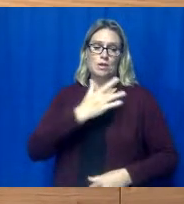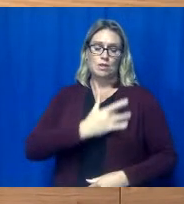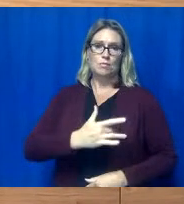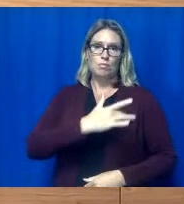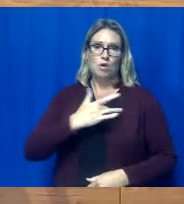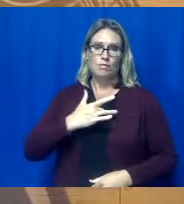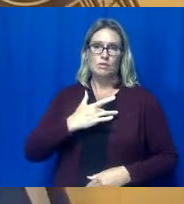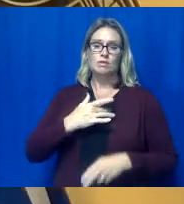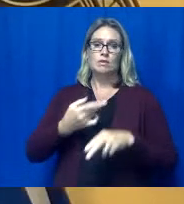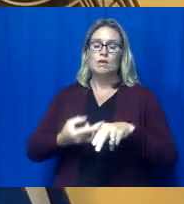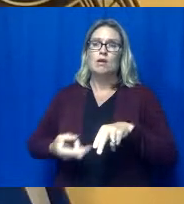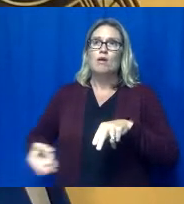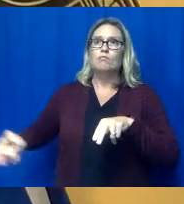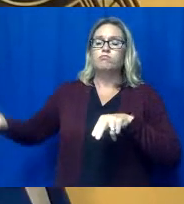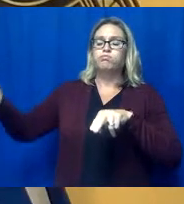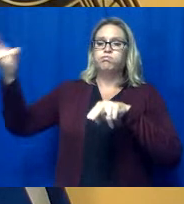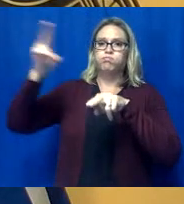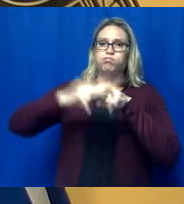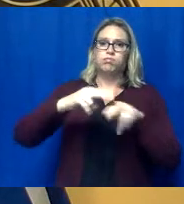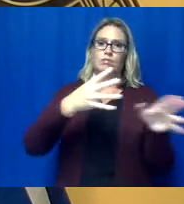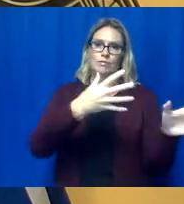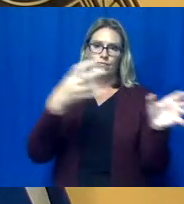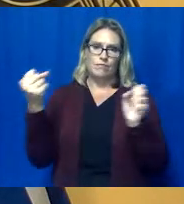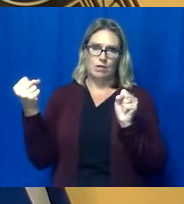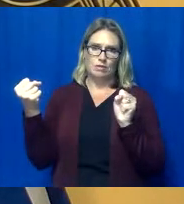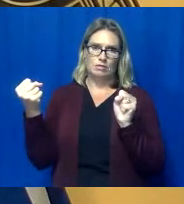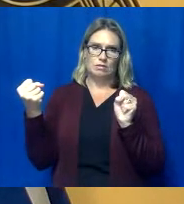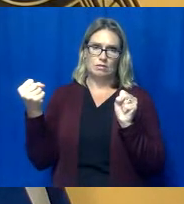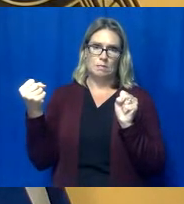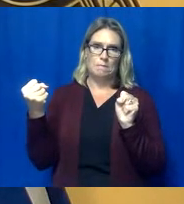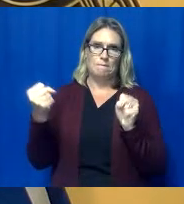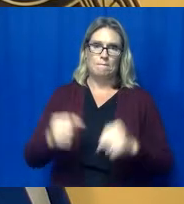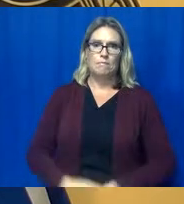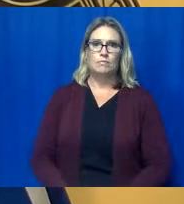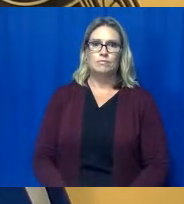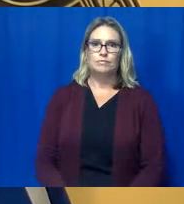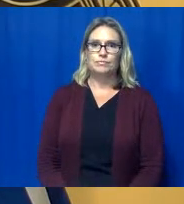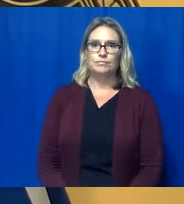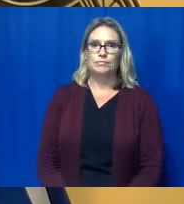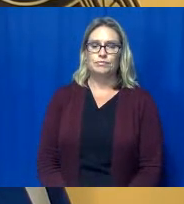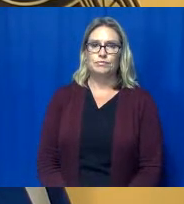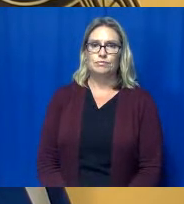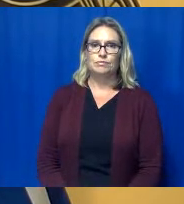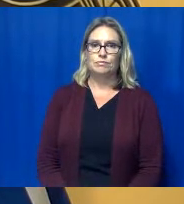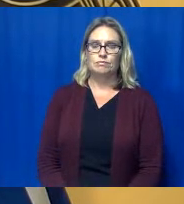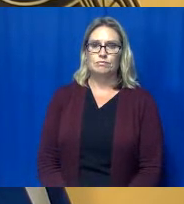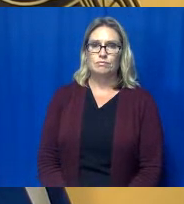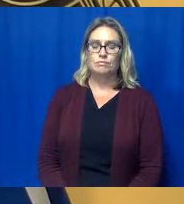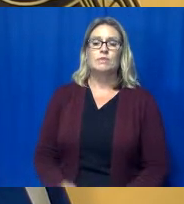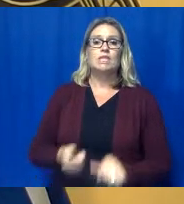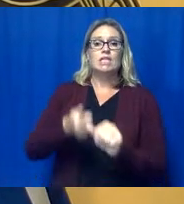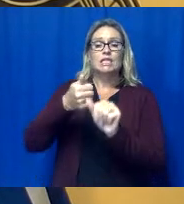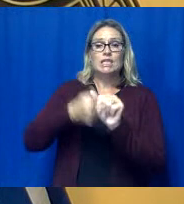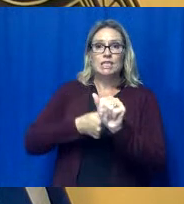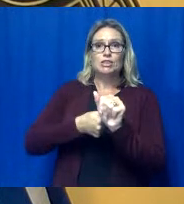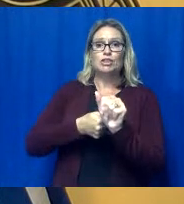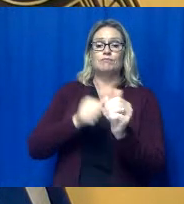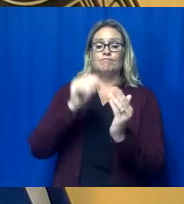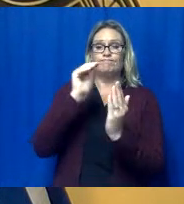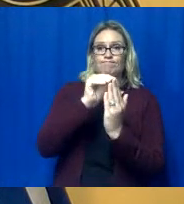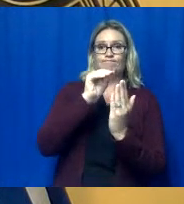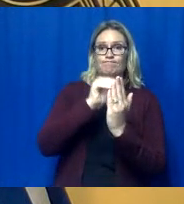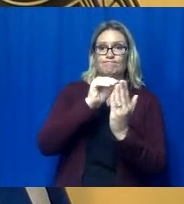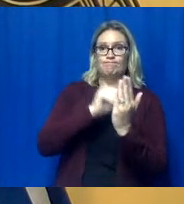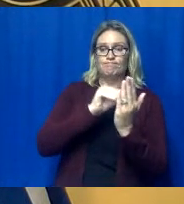grow at a rapid pace. In fact, at this time, each recorded case is now